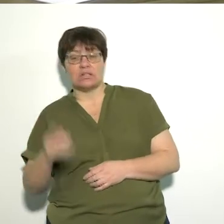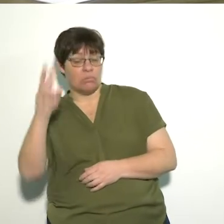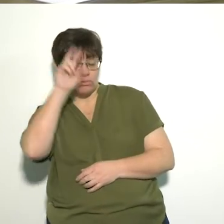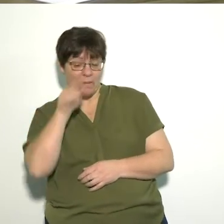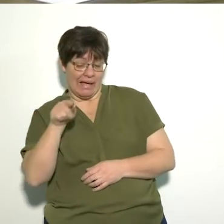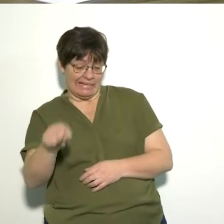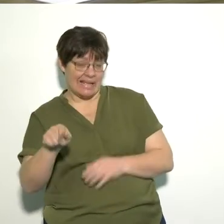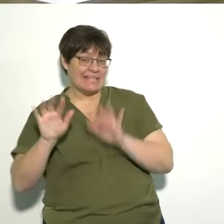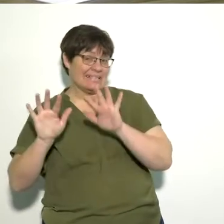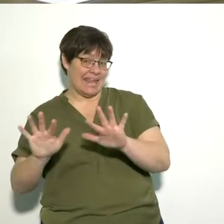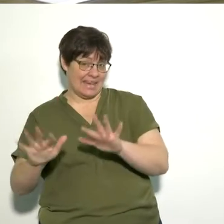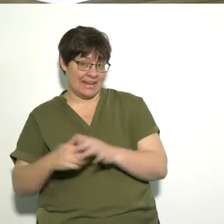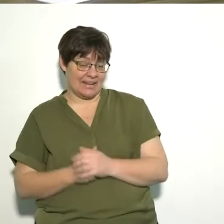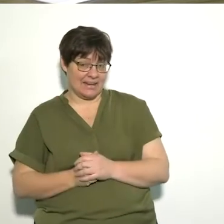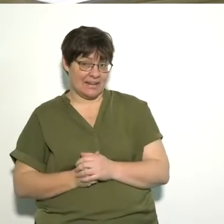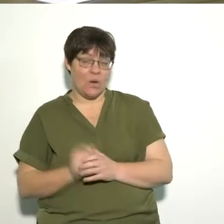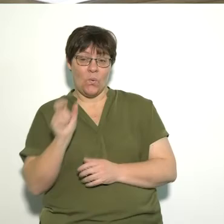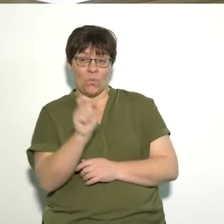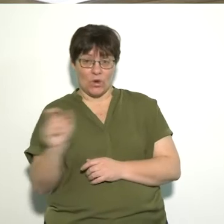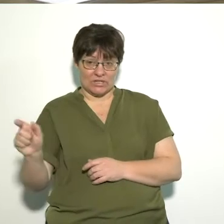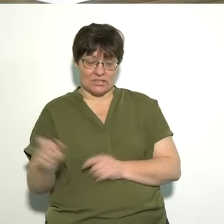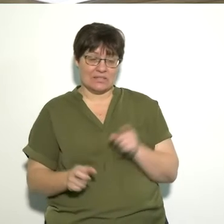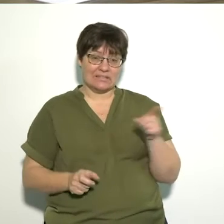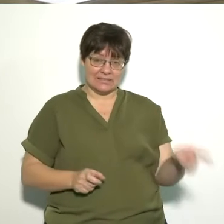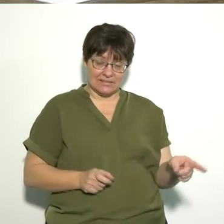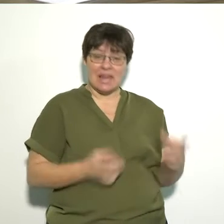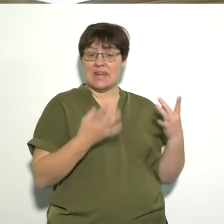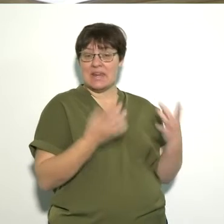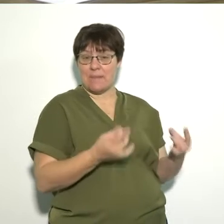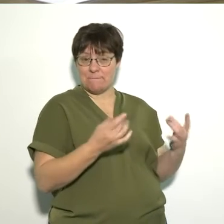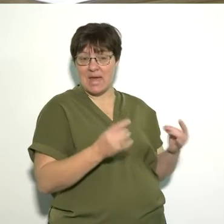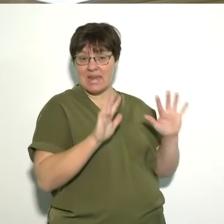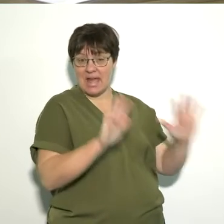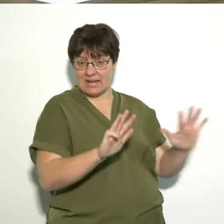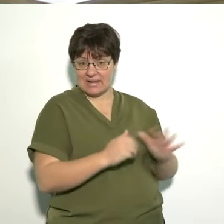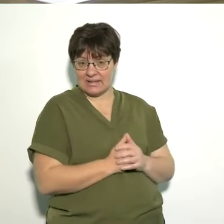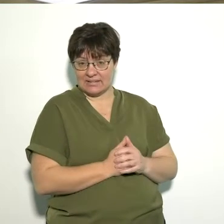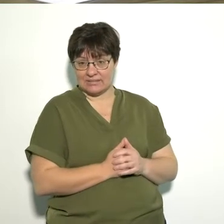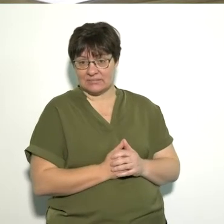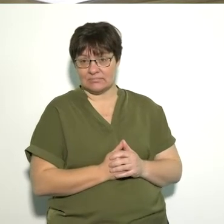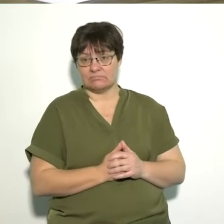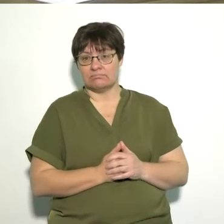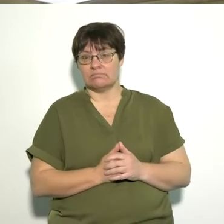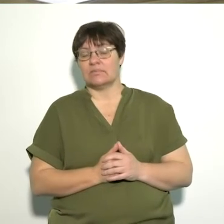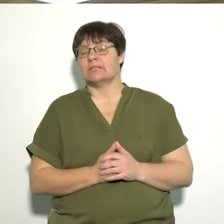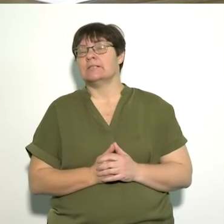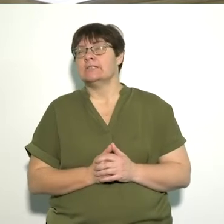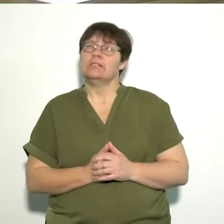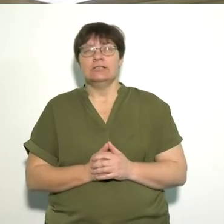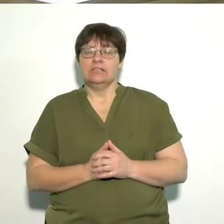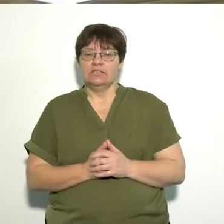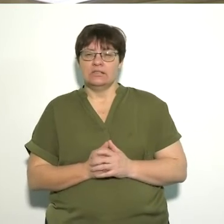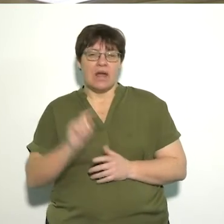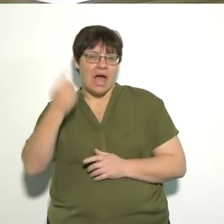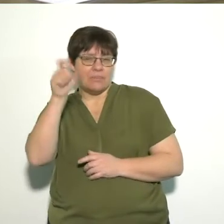remember that's the 10 written in words, and that one over there is the number 9 numeral. Okay,